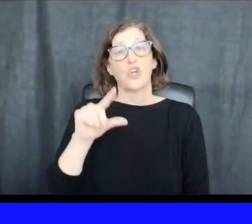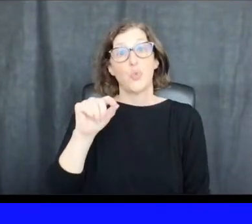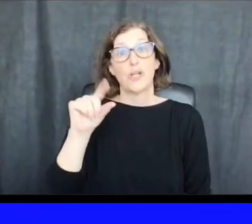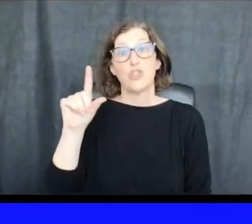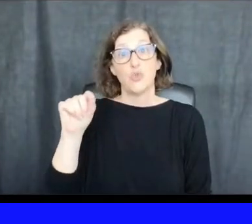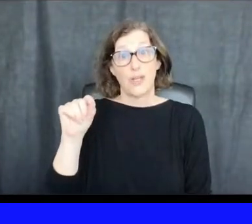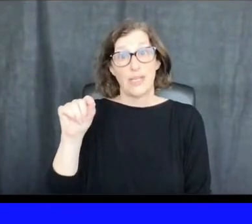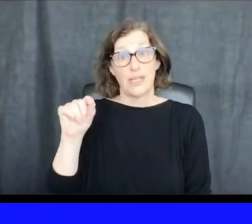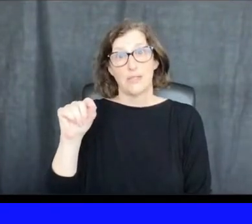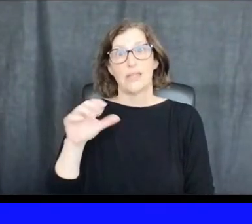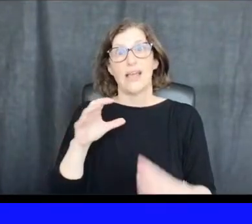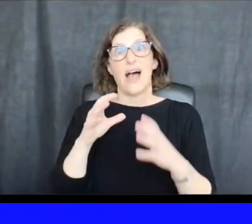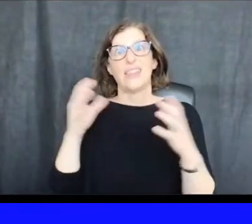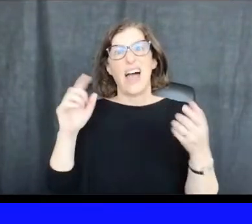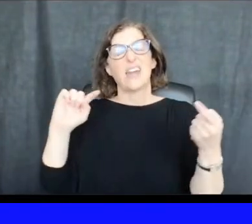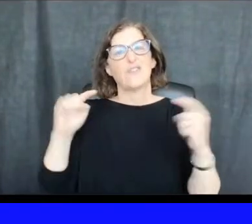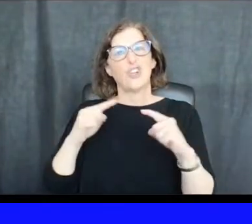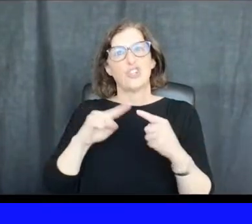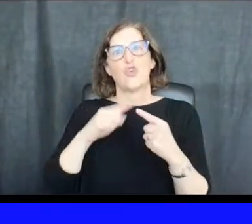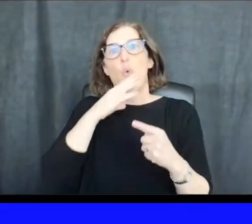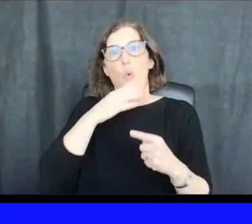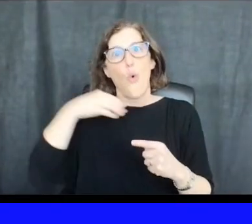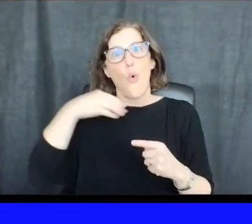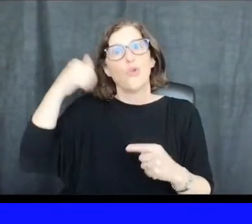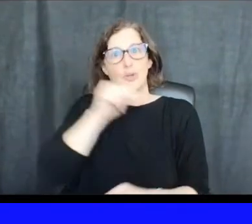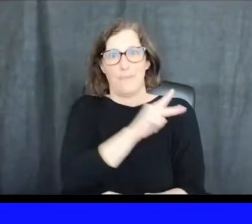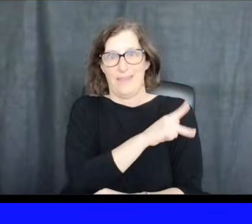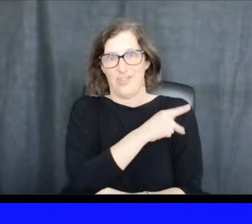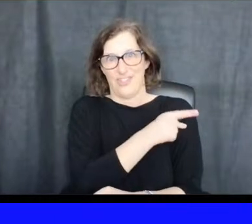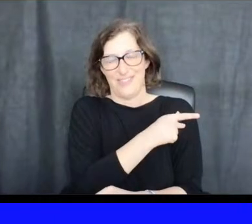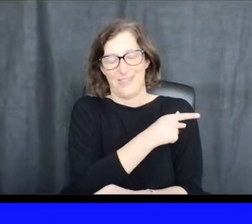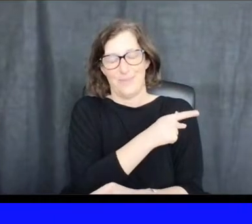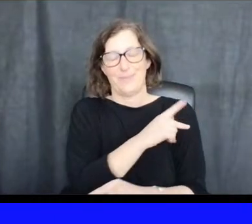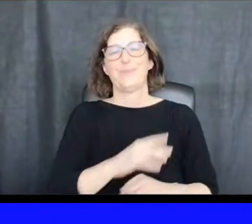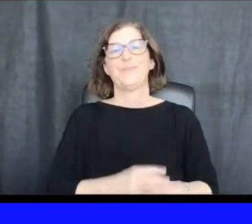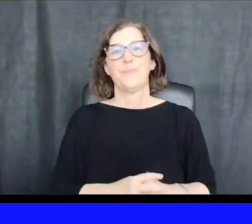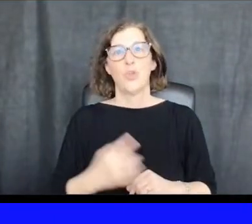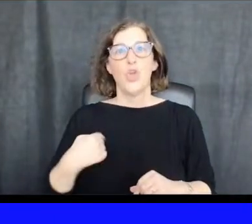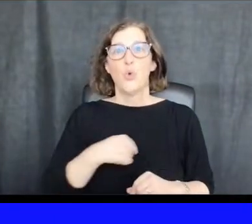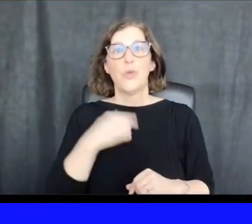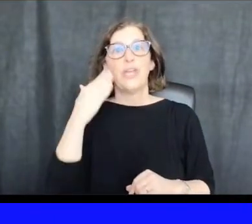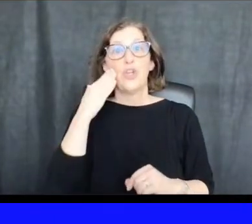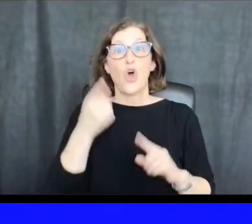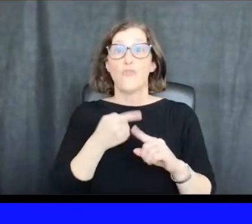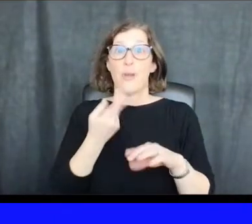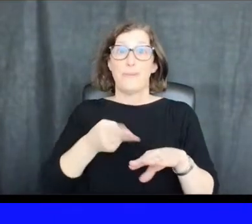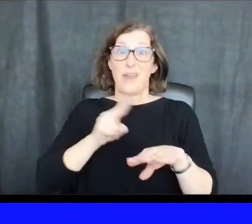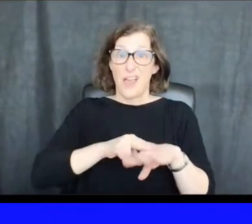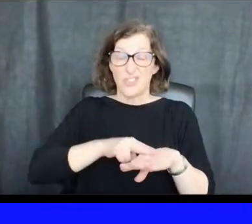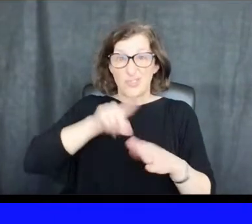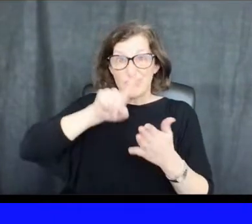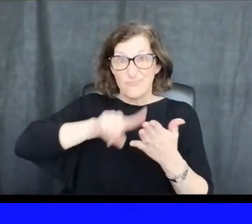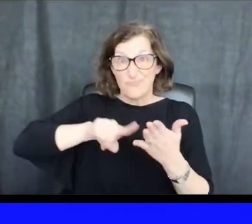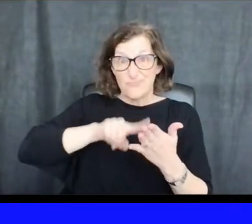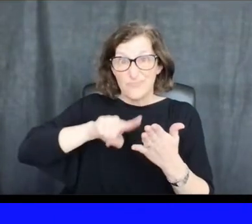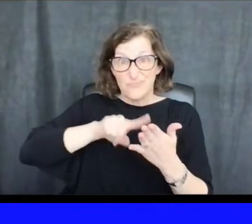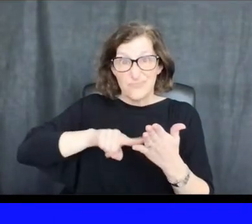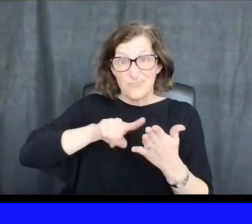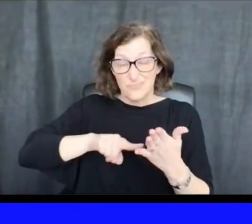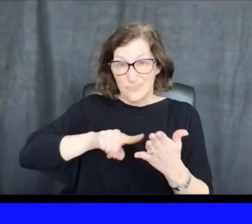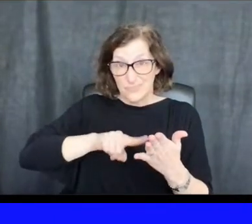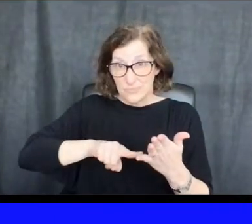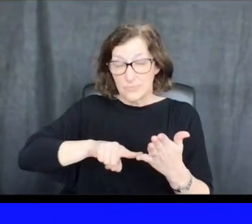poor prognosis in a lot of ways, longer hospitalizations and falls. So while